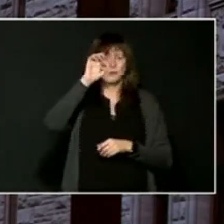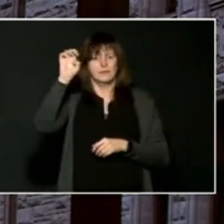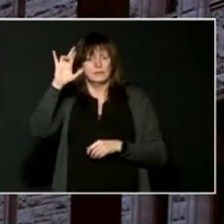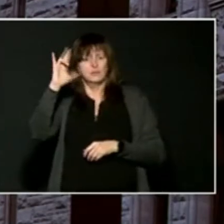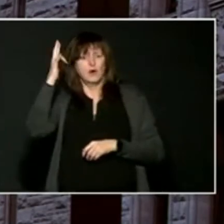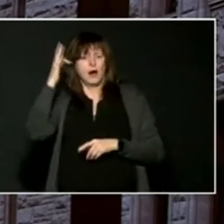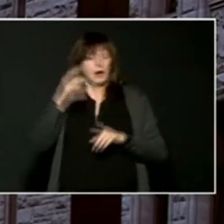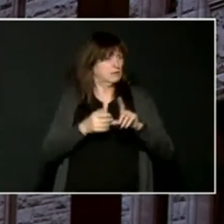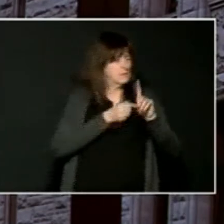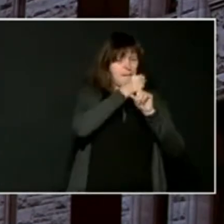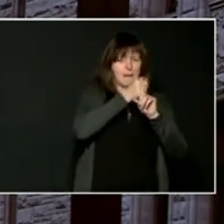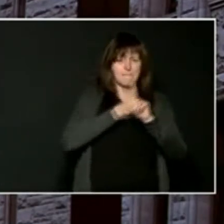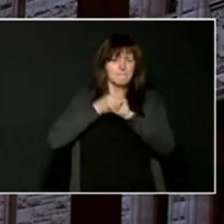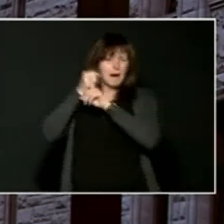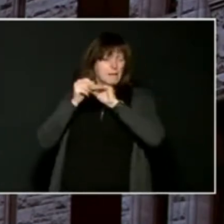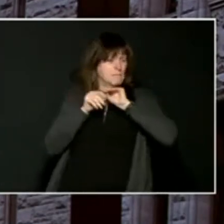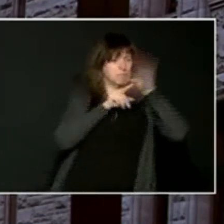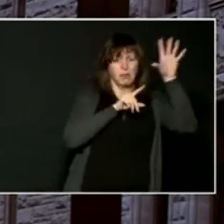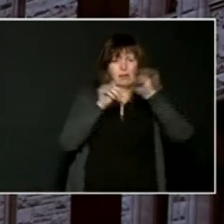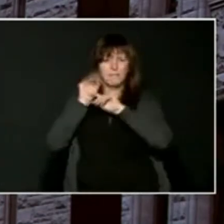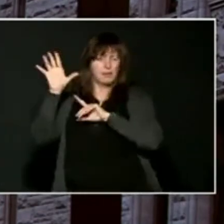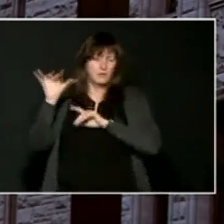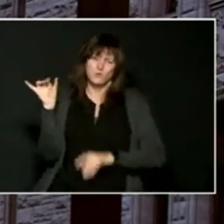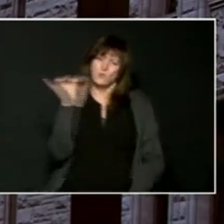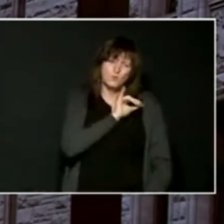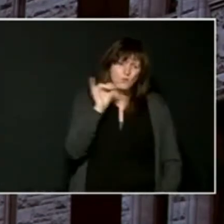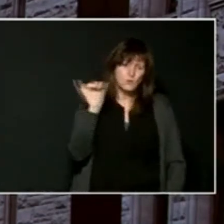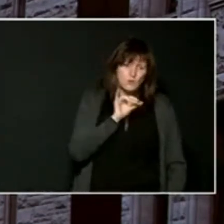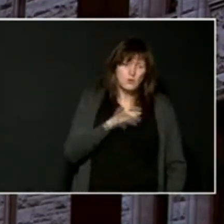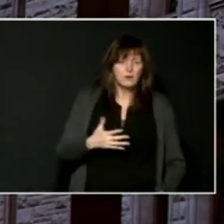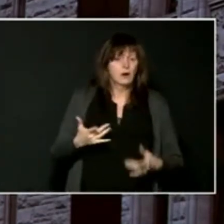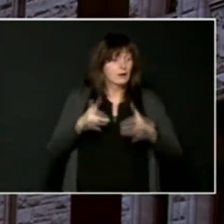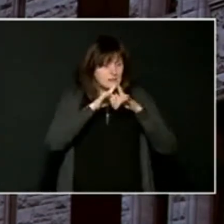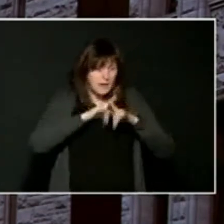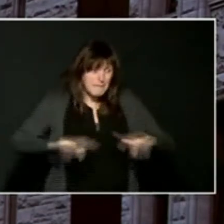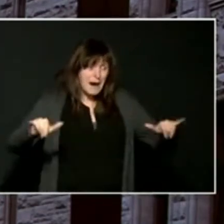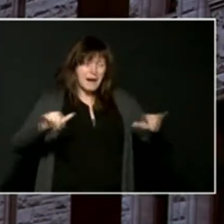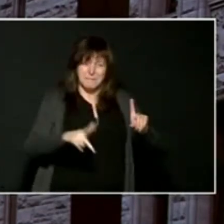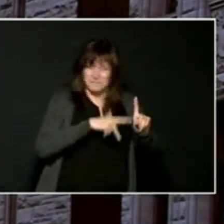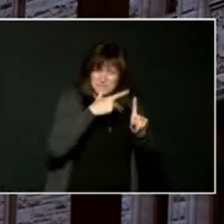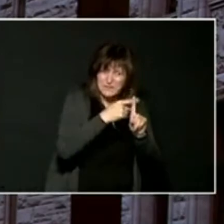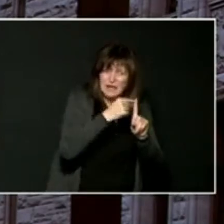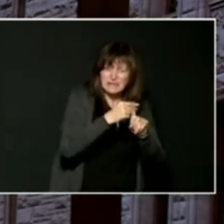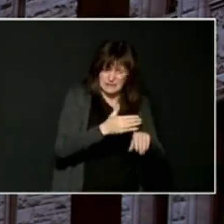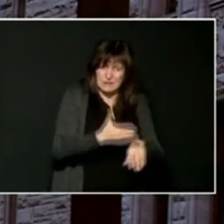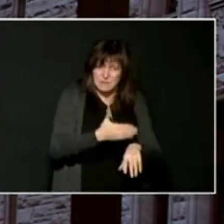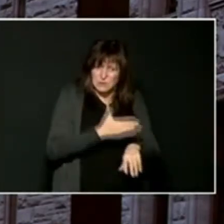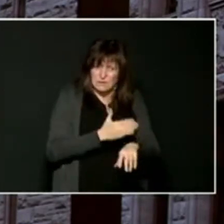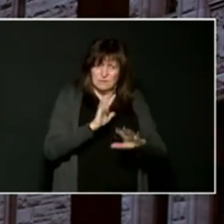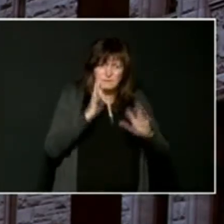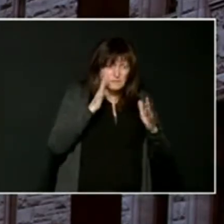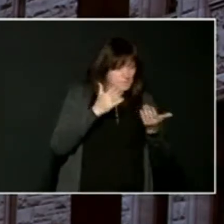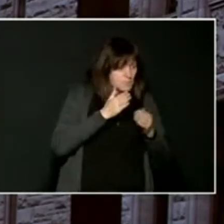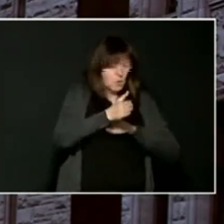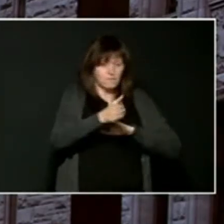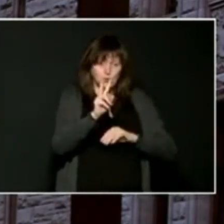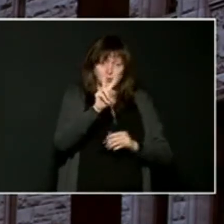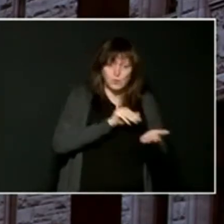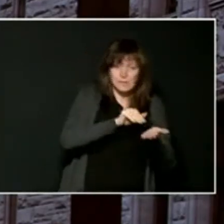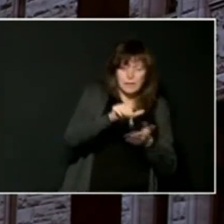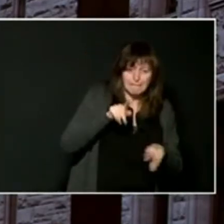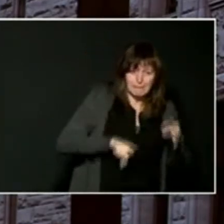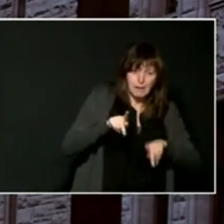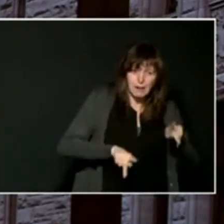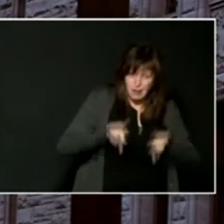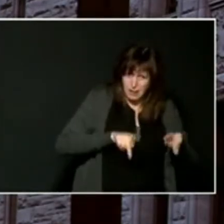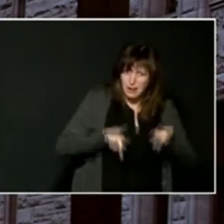At the same time, we are making progress with immunization. We now have well over 2 million, and now we're starting with our larger volumes of